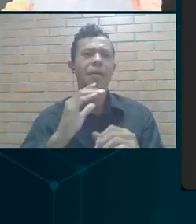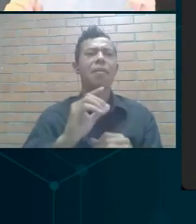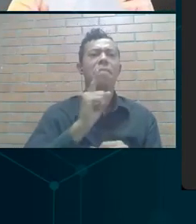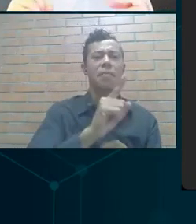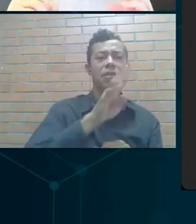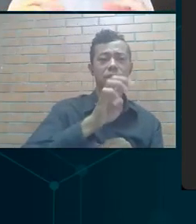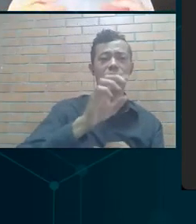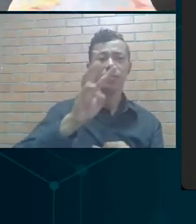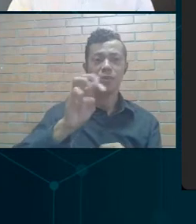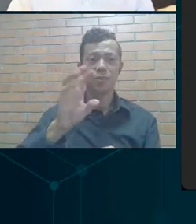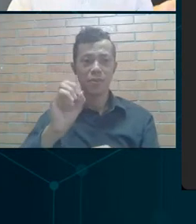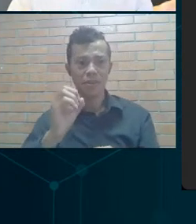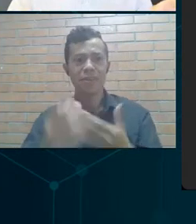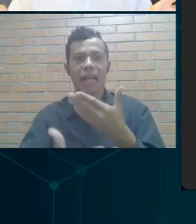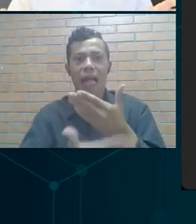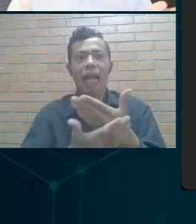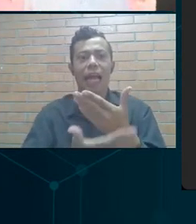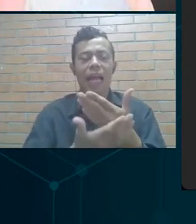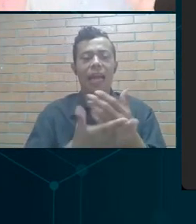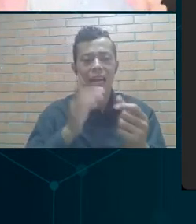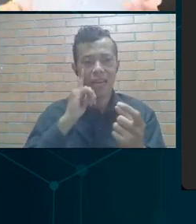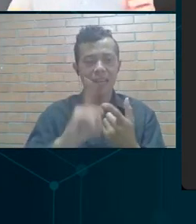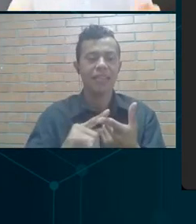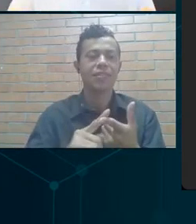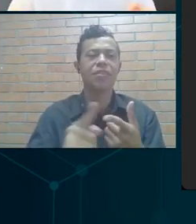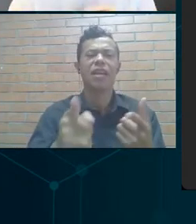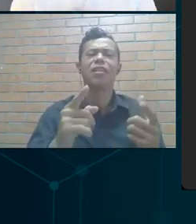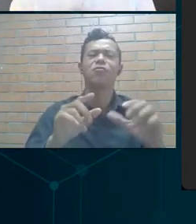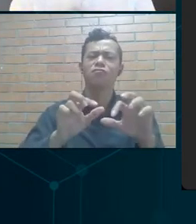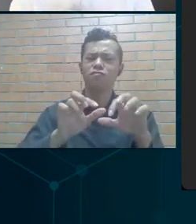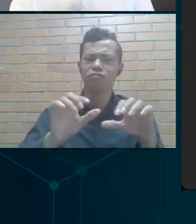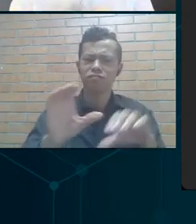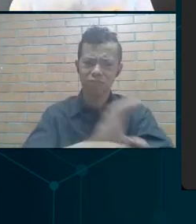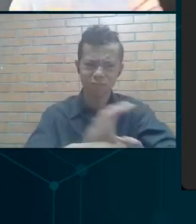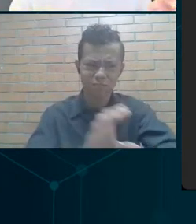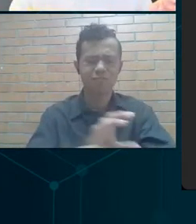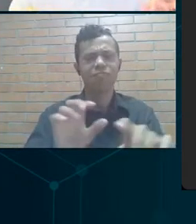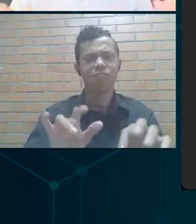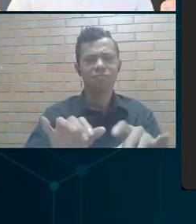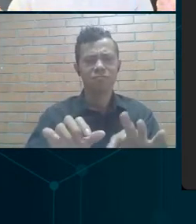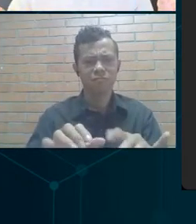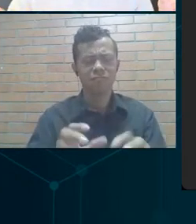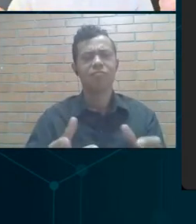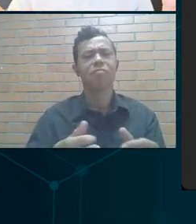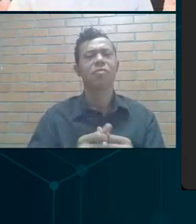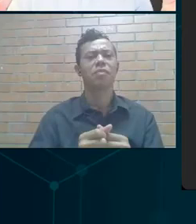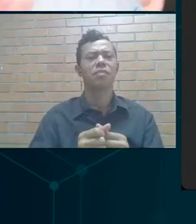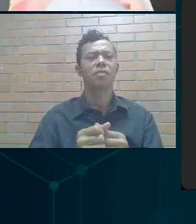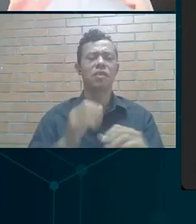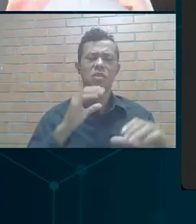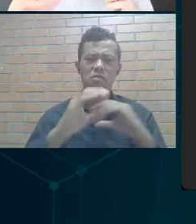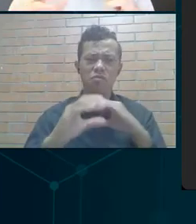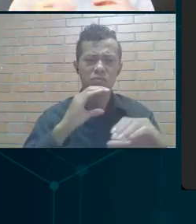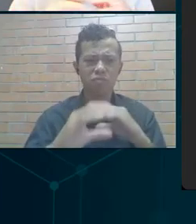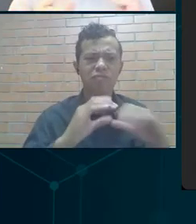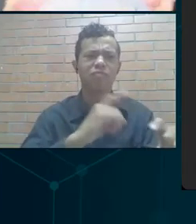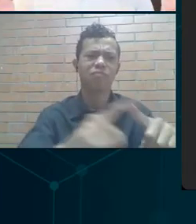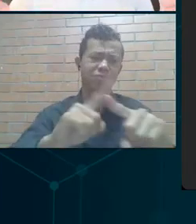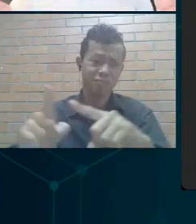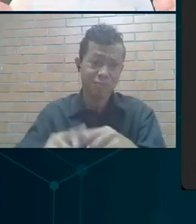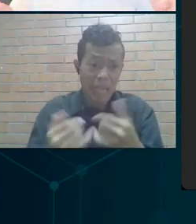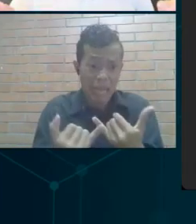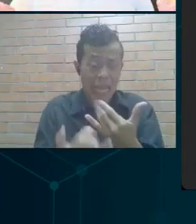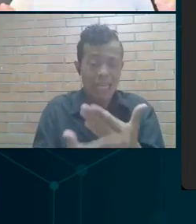connected, which I know sounds like nothing. Any office building has that today, but at the time it was a big deal. You could connect